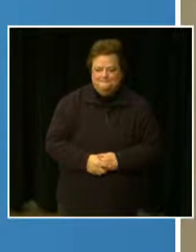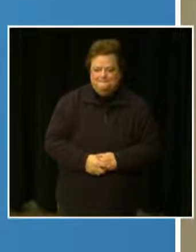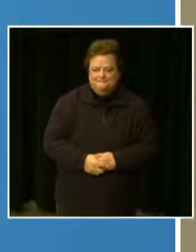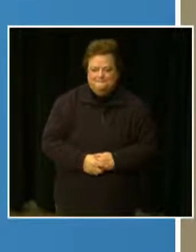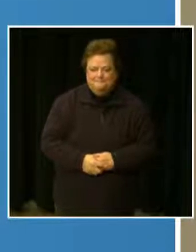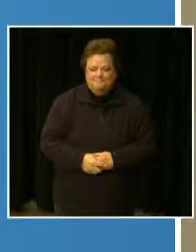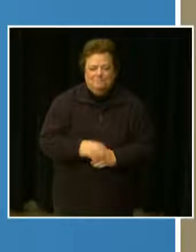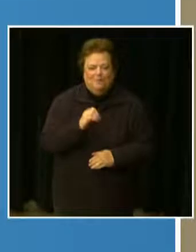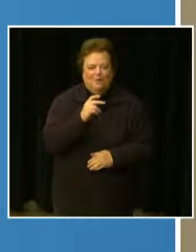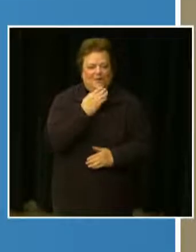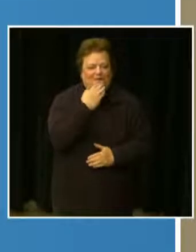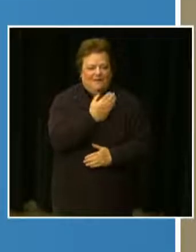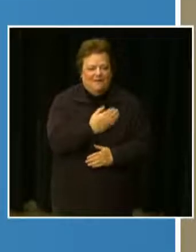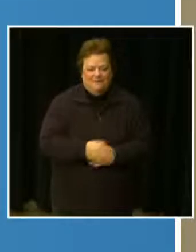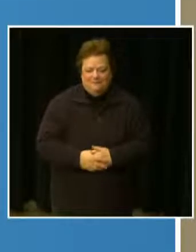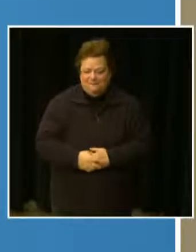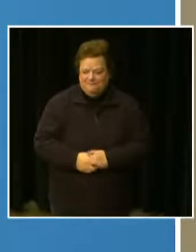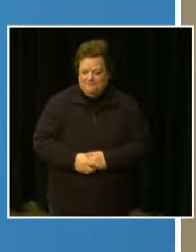Okay, thank you.